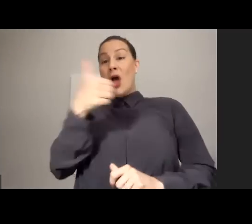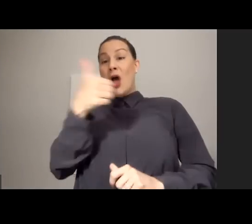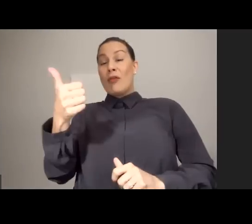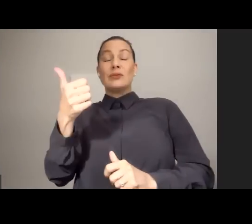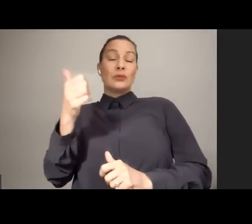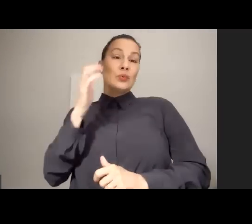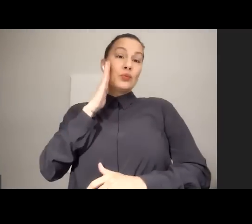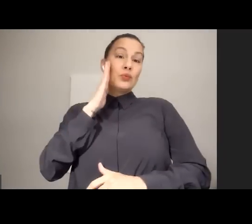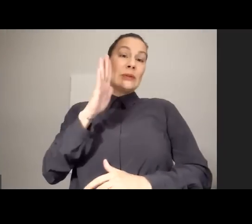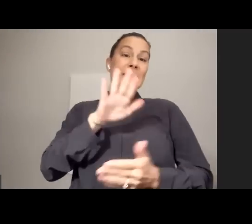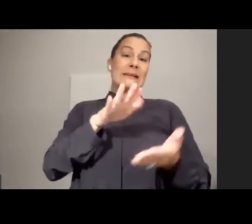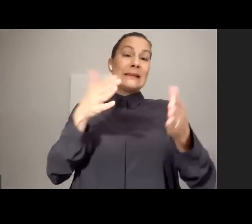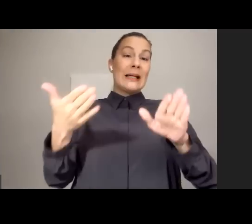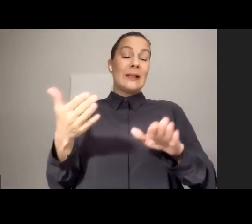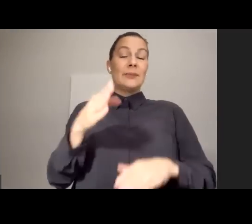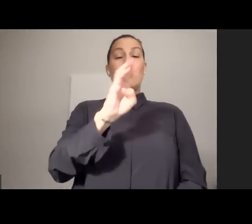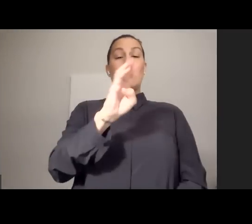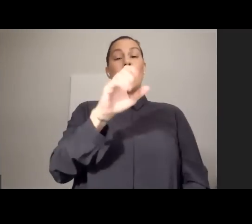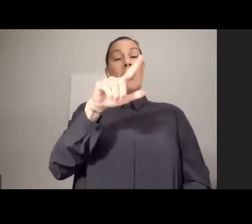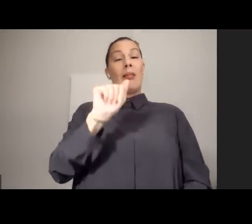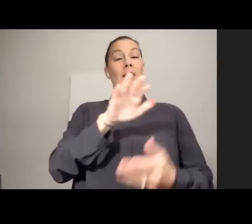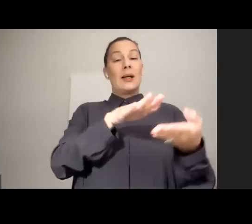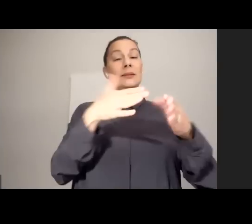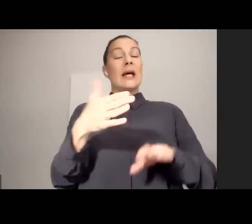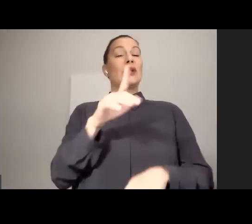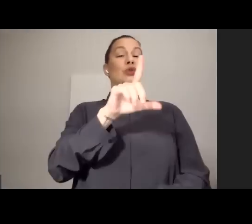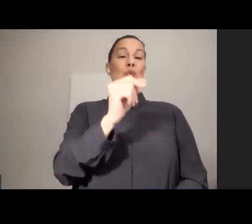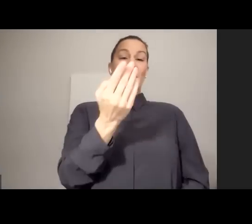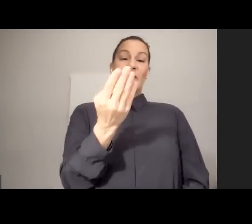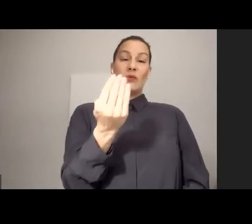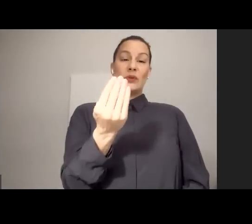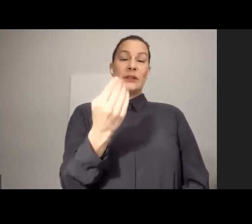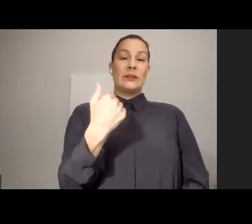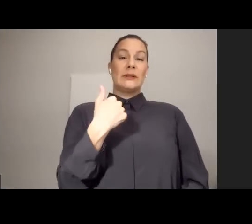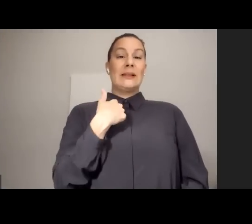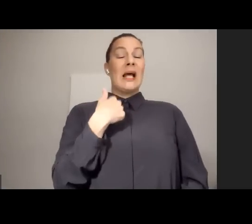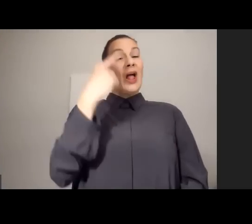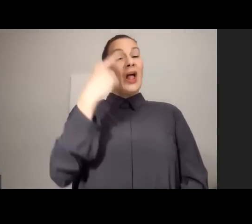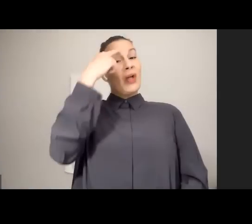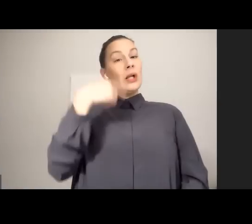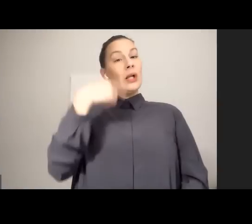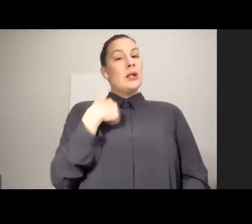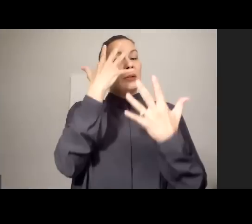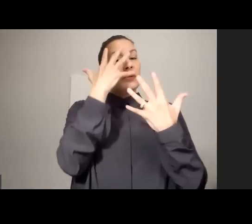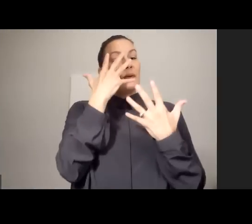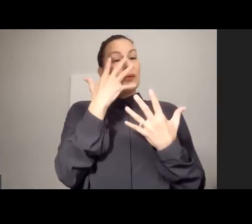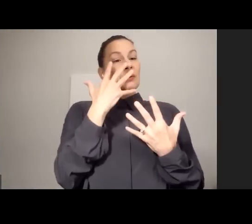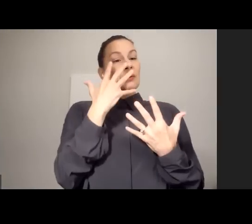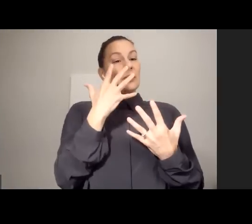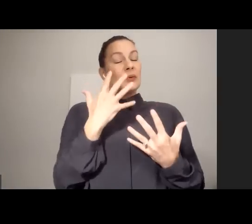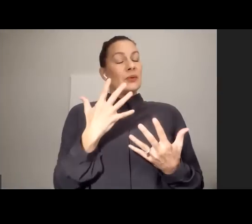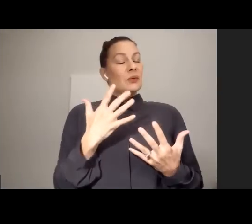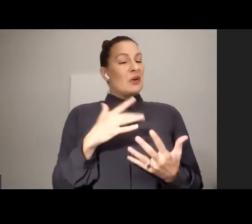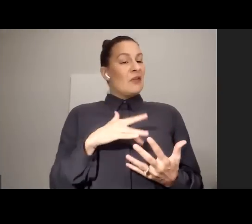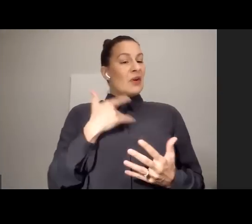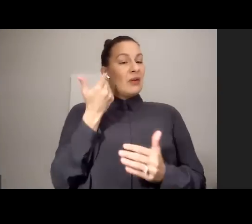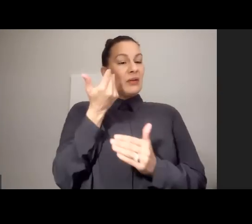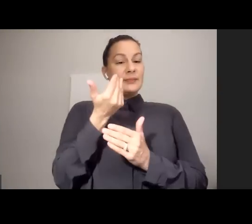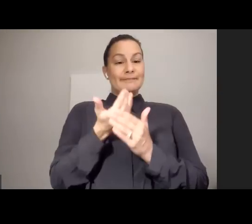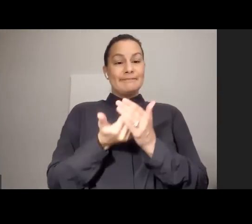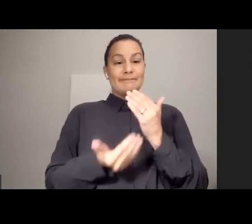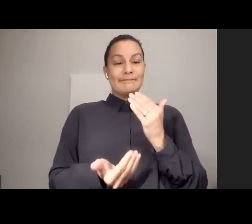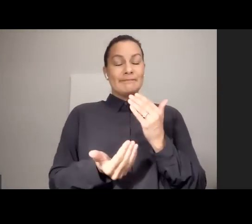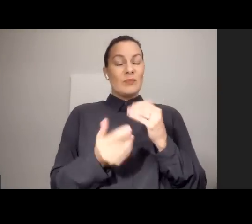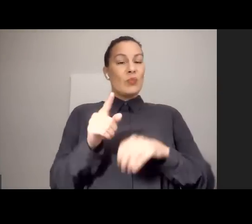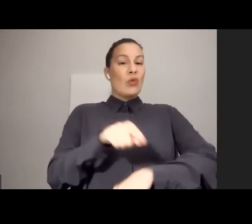Bella died in 2014. And for a while, I thought that my grief would be the only thing that I would ever feel again. But over